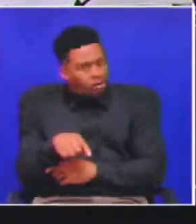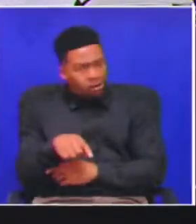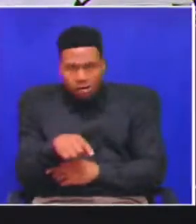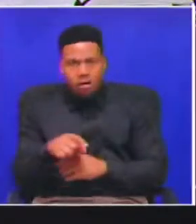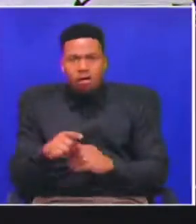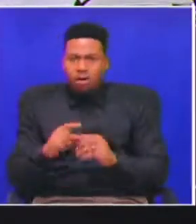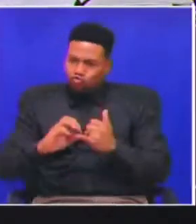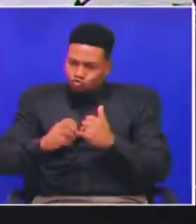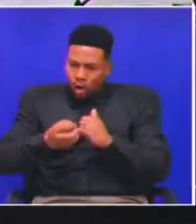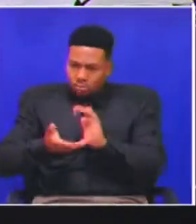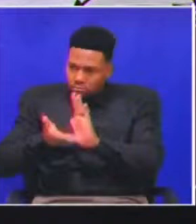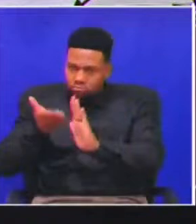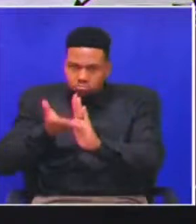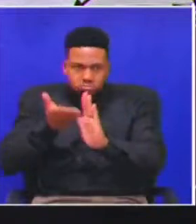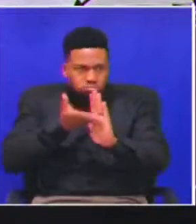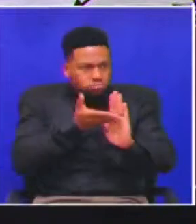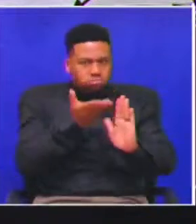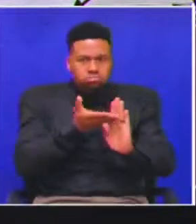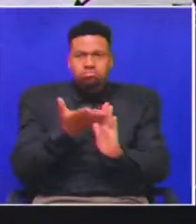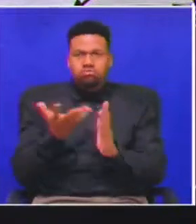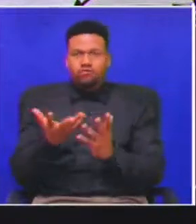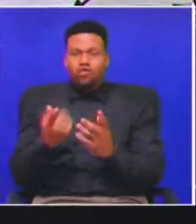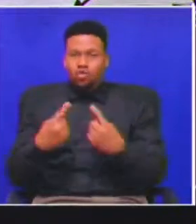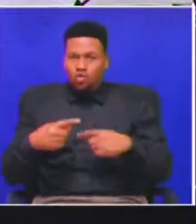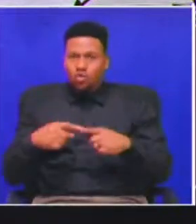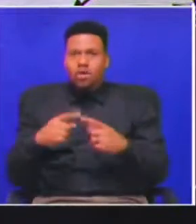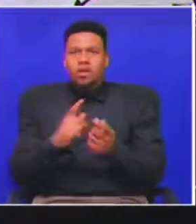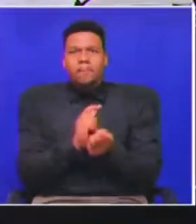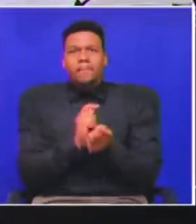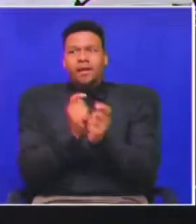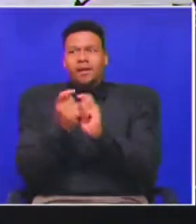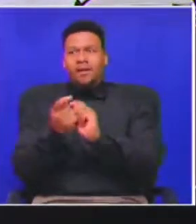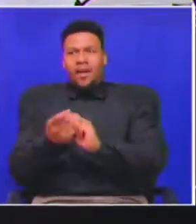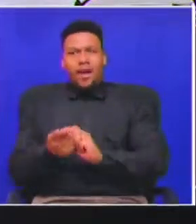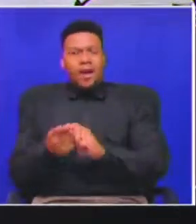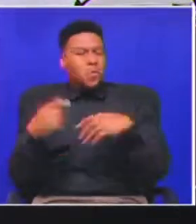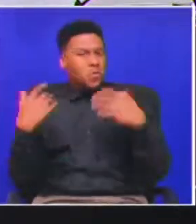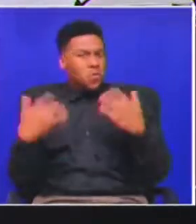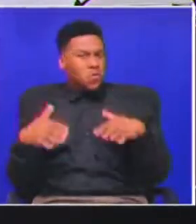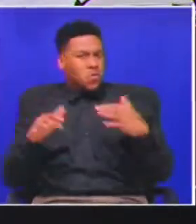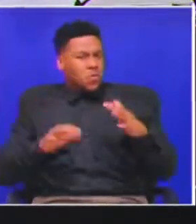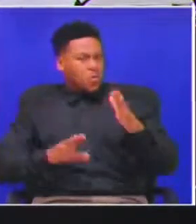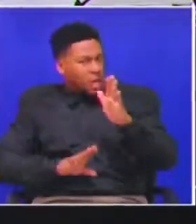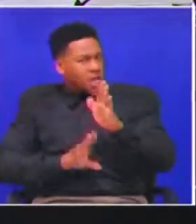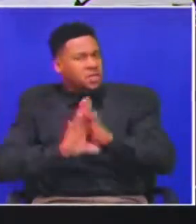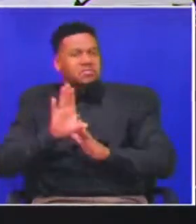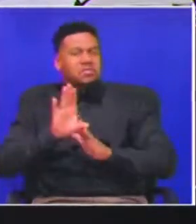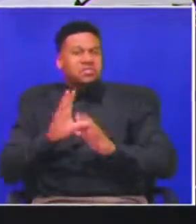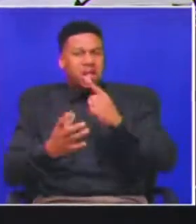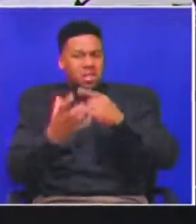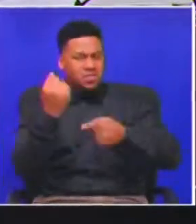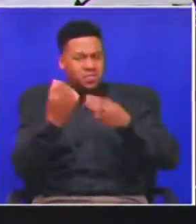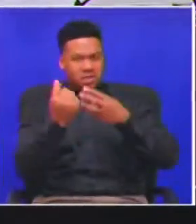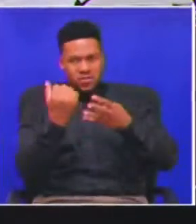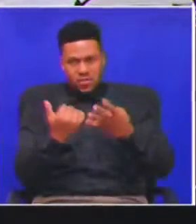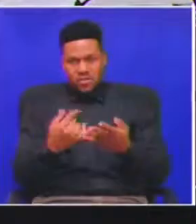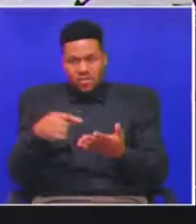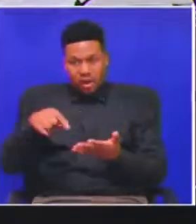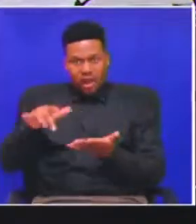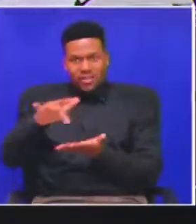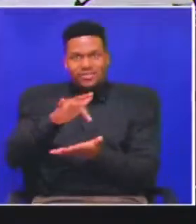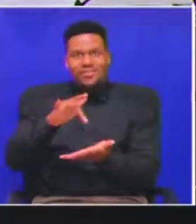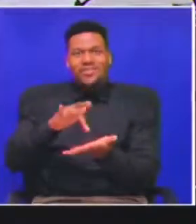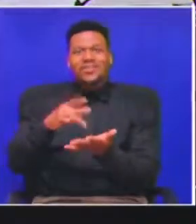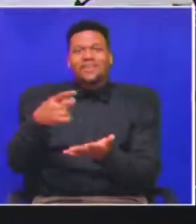an oasis of success and a center of great investment that they can come and place